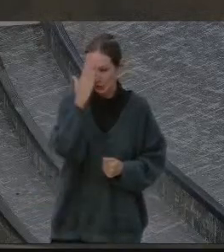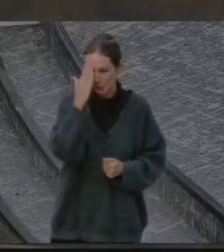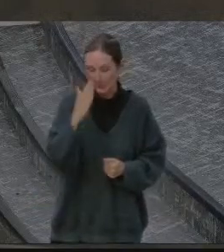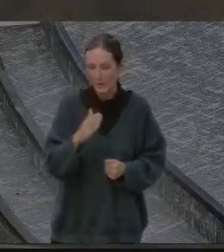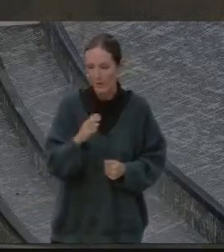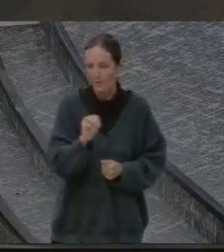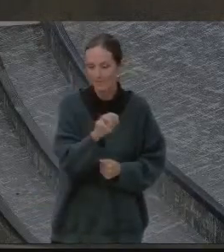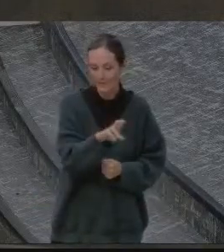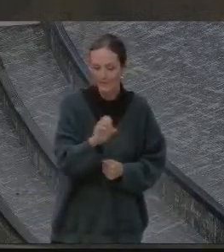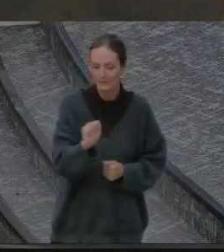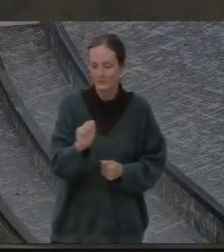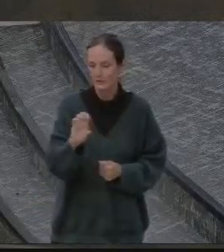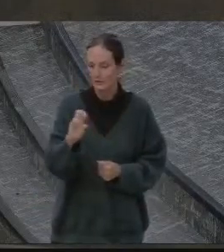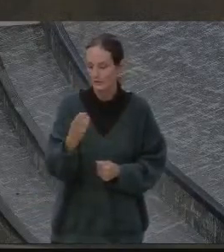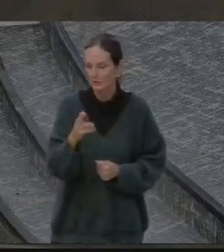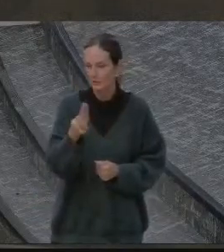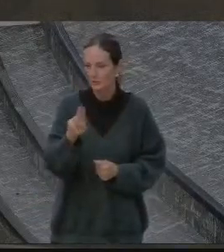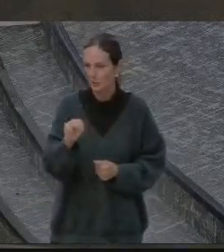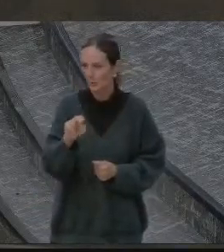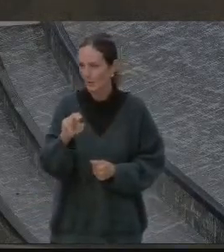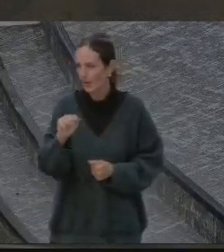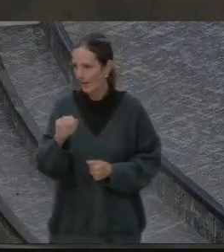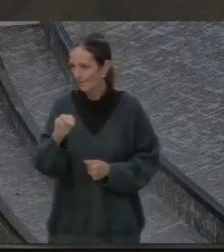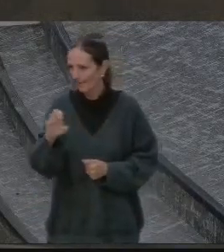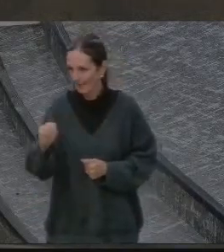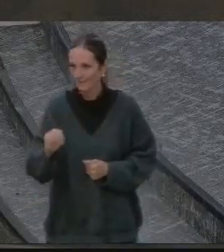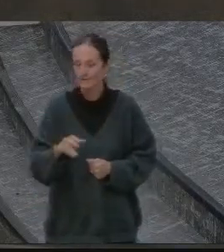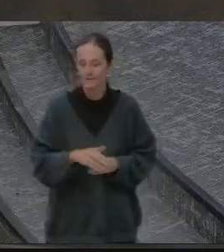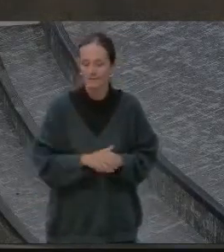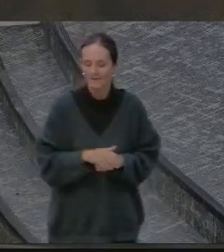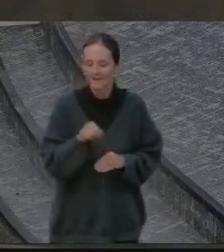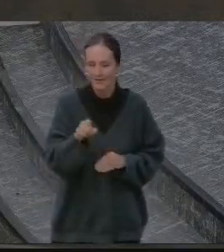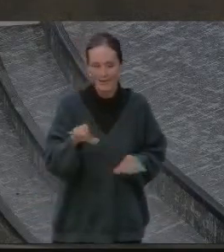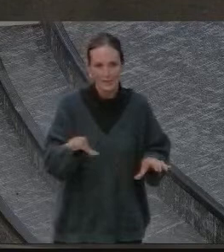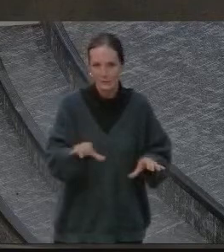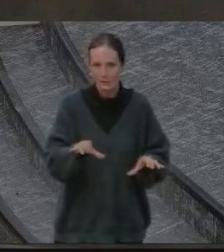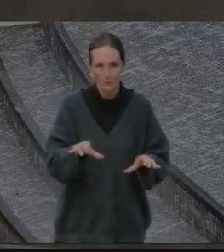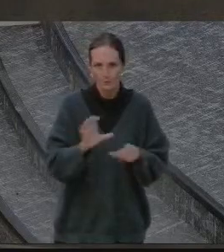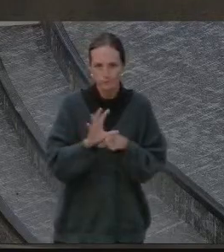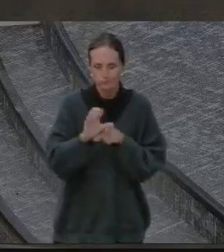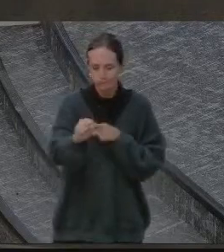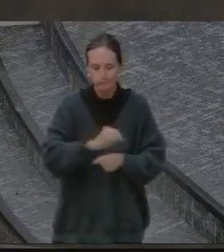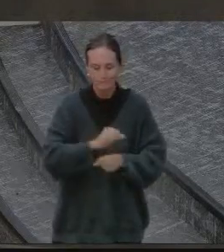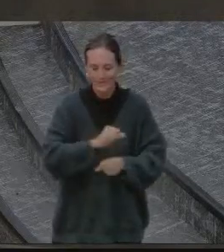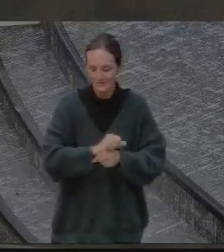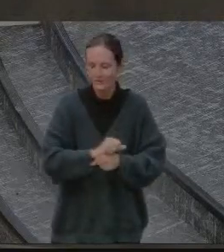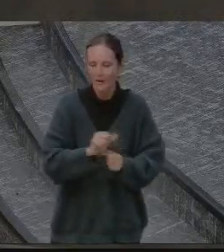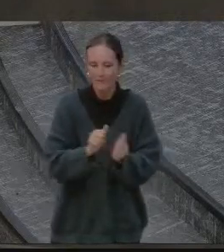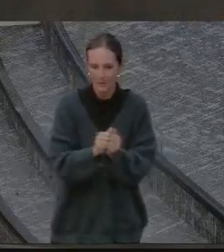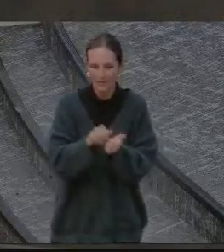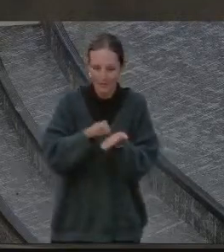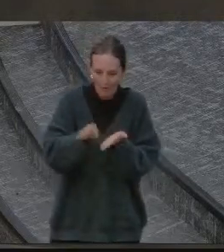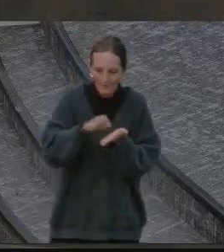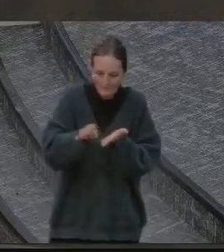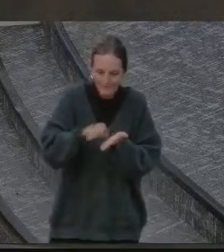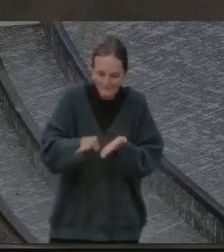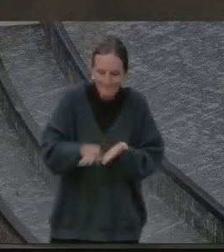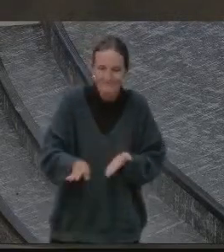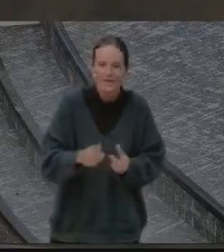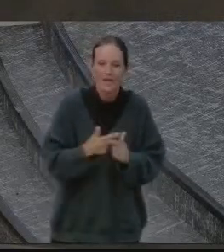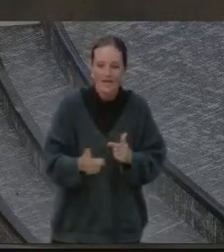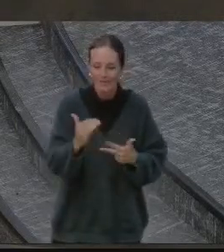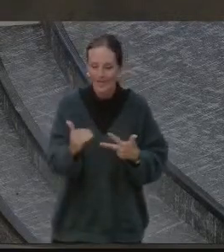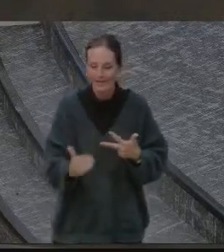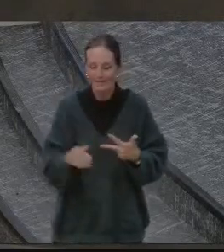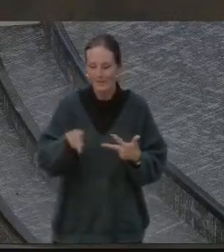team always do an amazing job of having an excellent audit. So they're here to share those results. And after them, we have Mr. Patrick